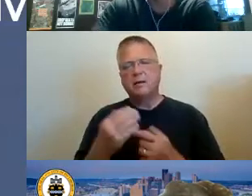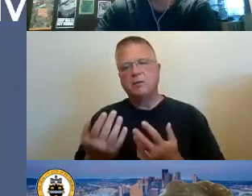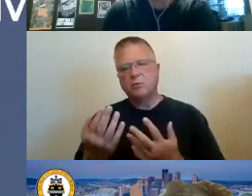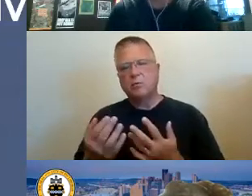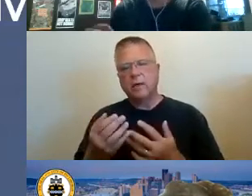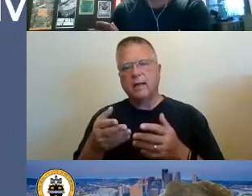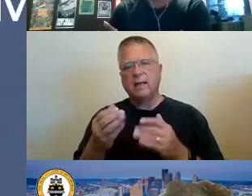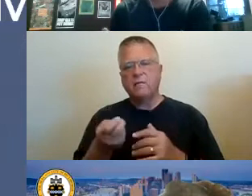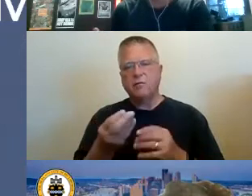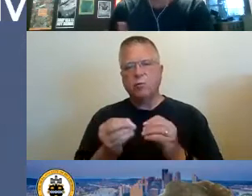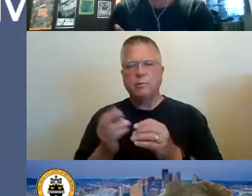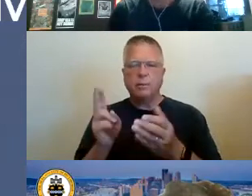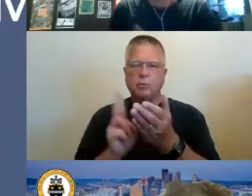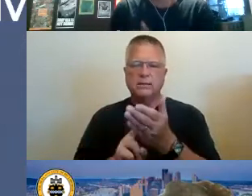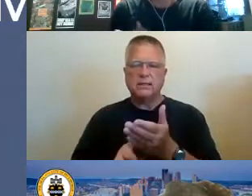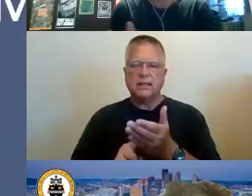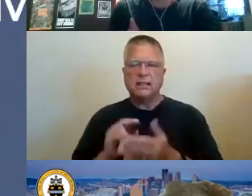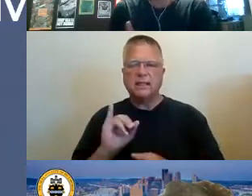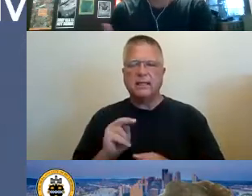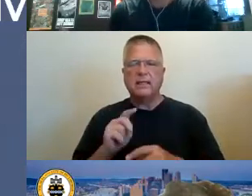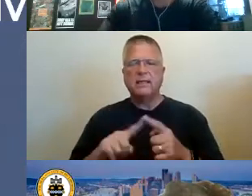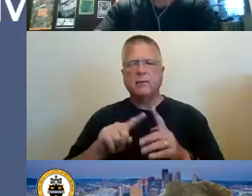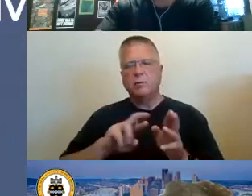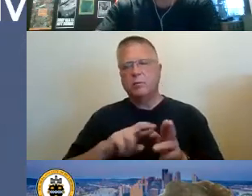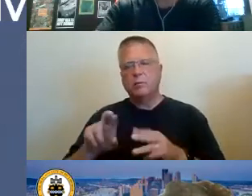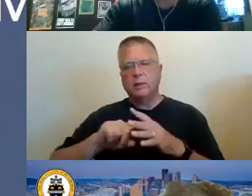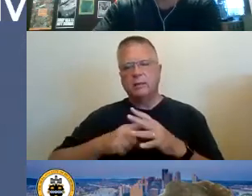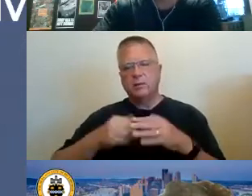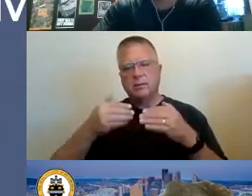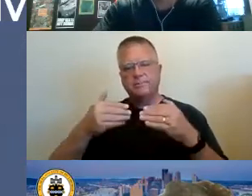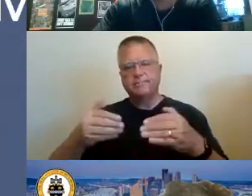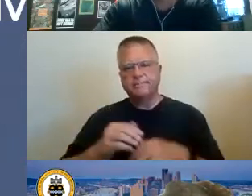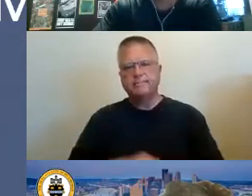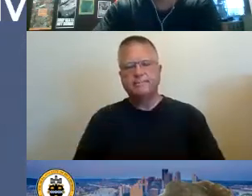in, and then we'll be ready to start soon.